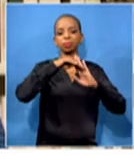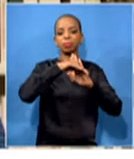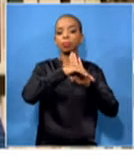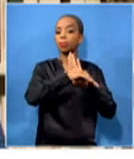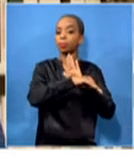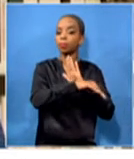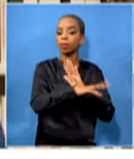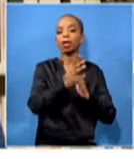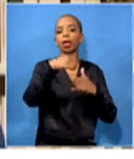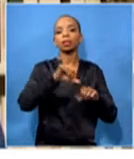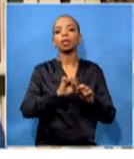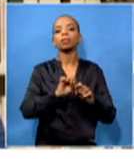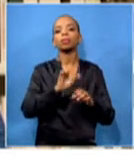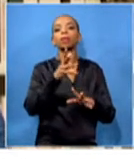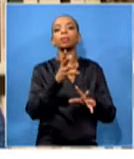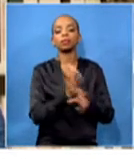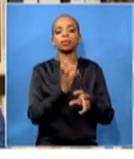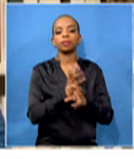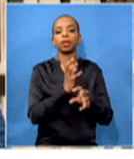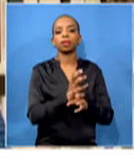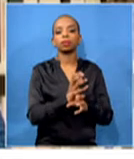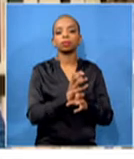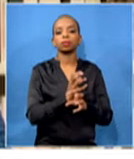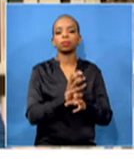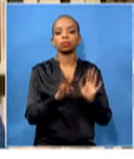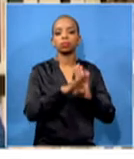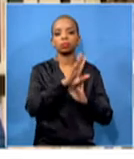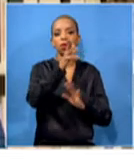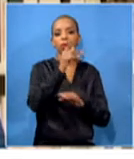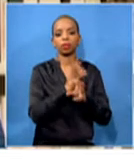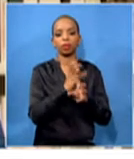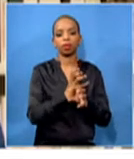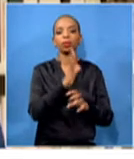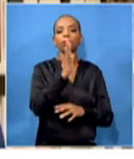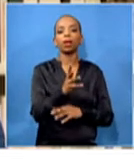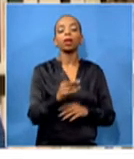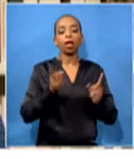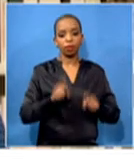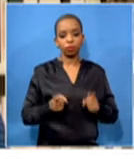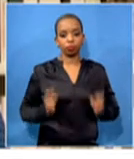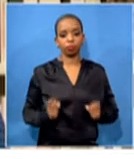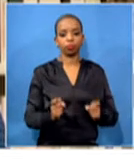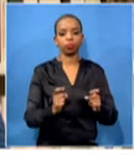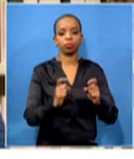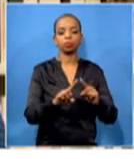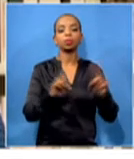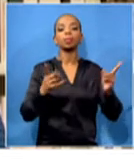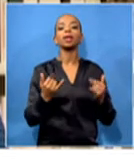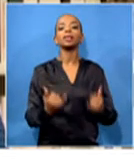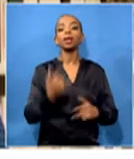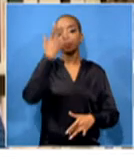become difficult. So we have to move very quickly. And if the disease kind of gets to a very low level,